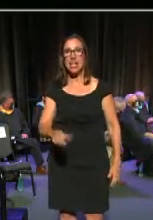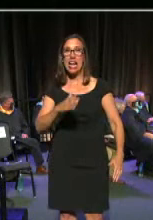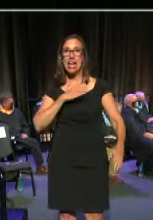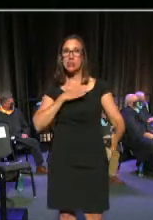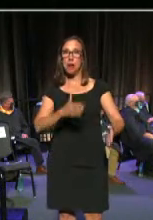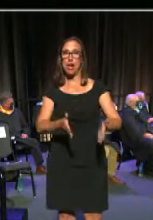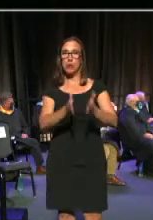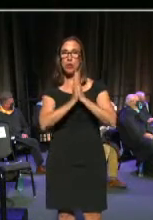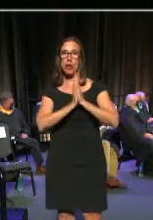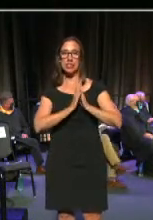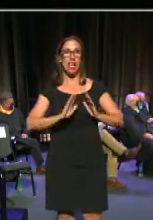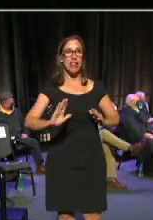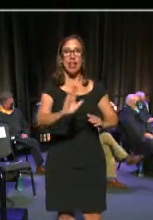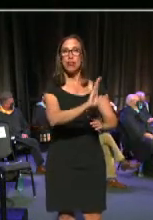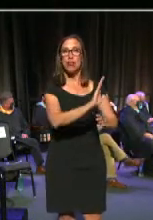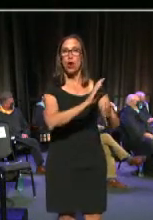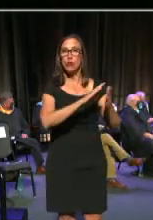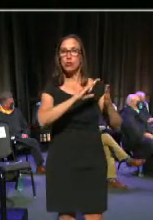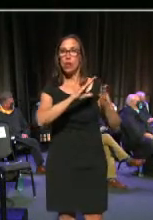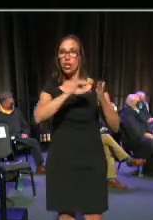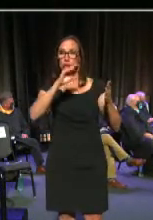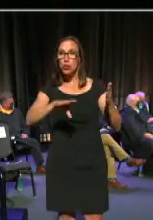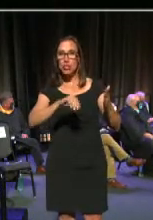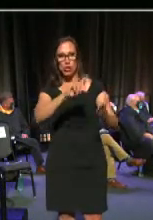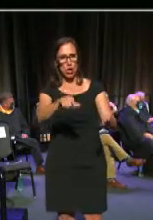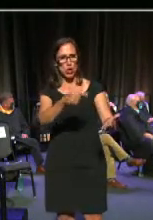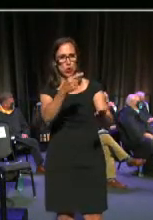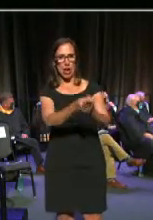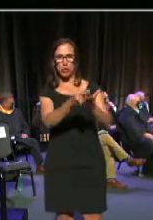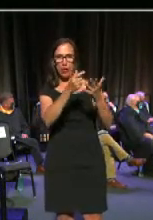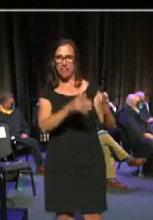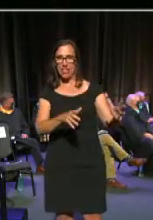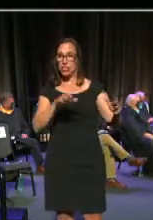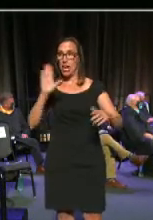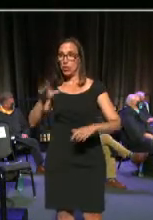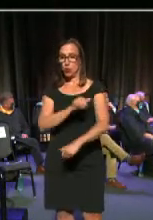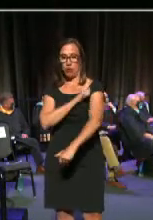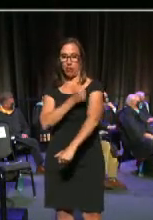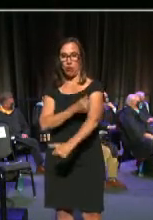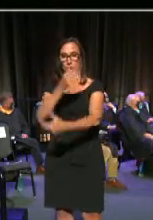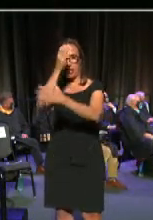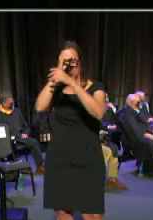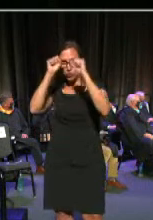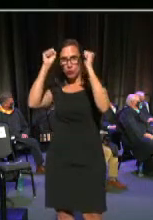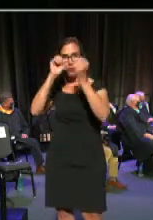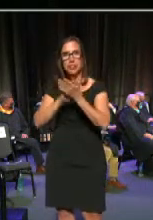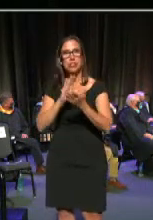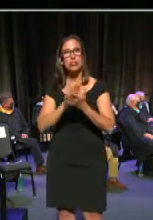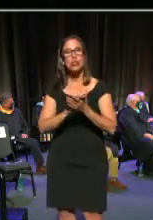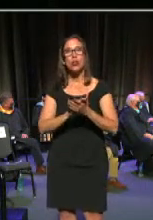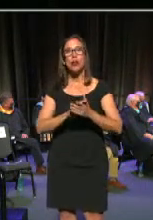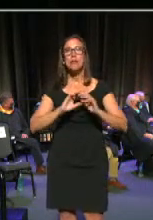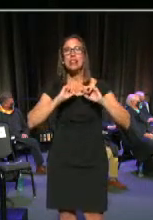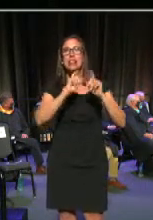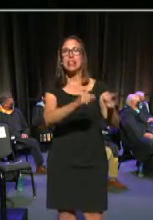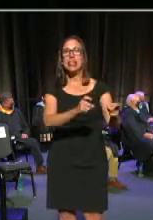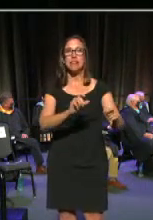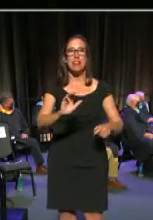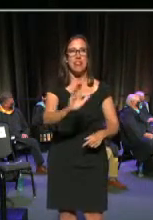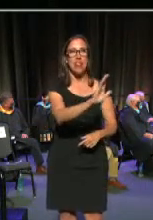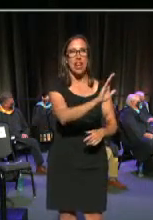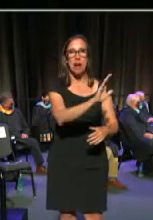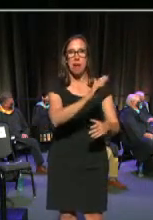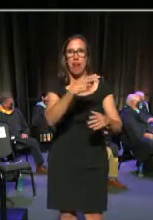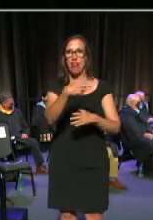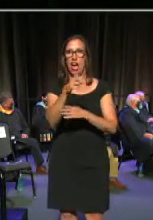my request that these students be graduated and that you, in your capacity as superintendent of schools, confer upon them